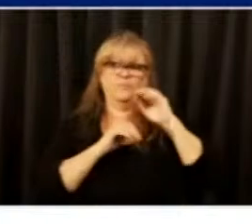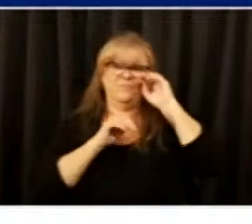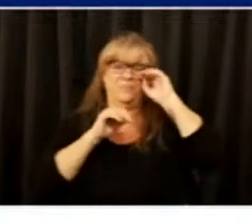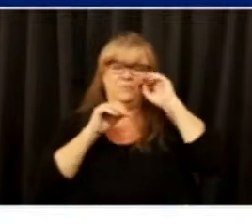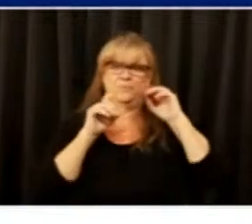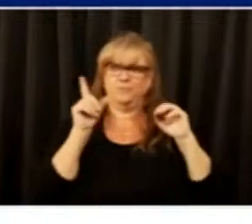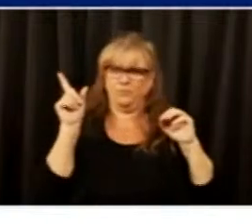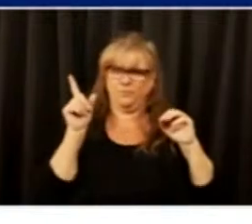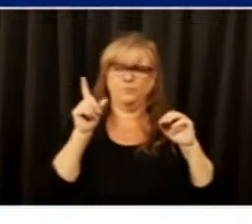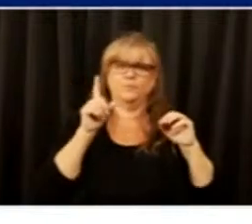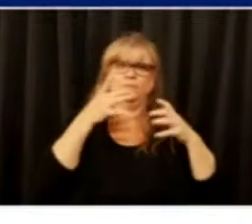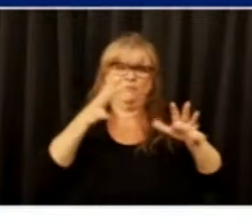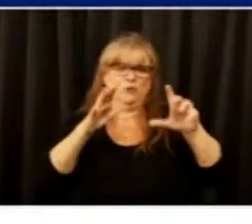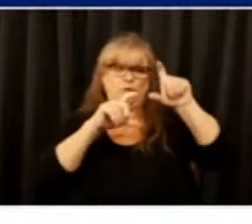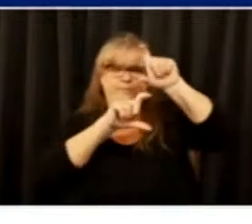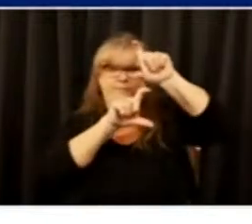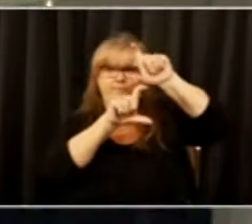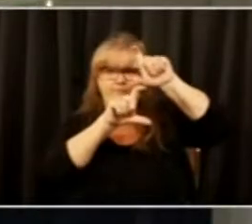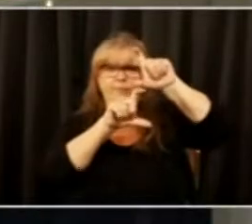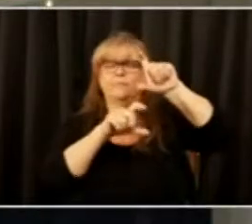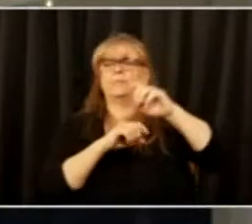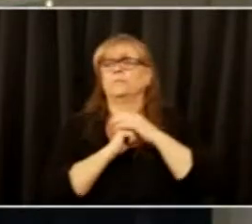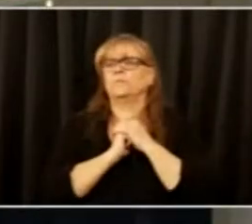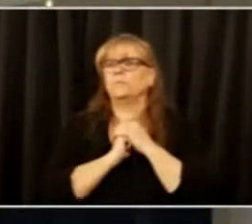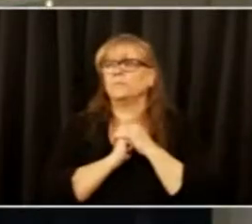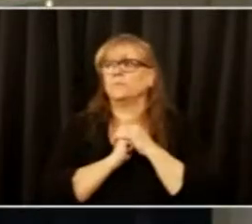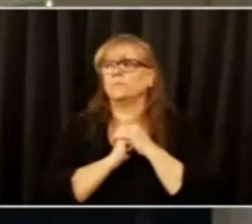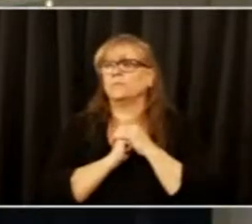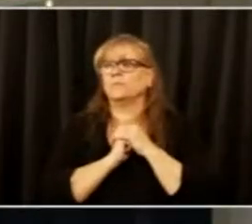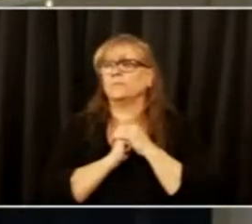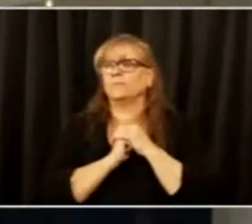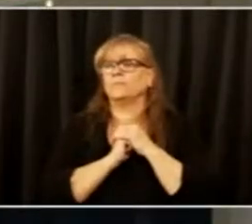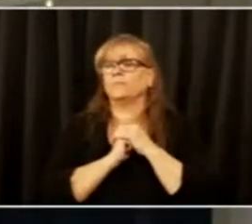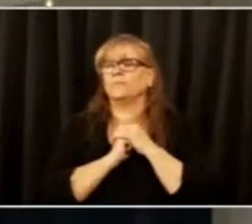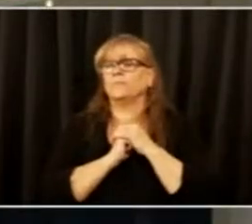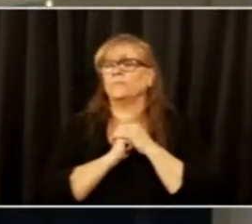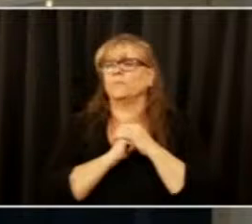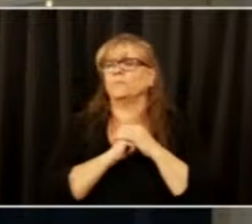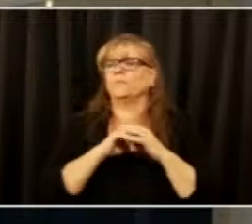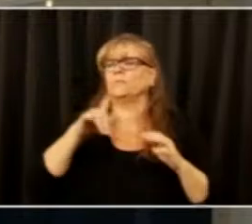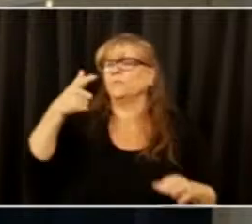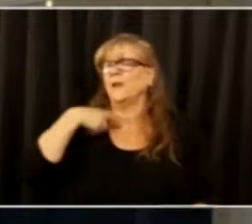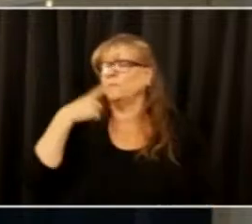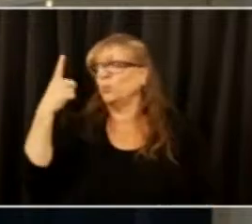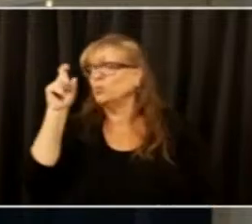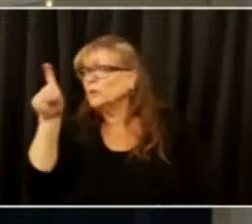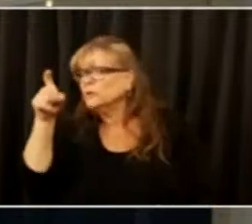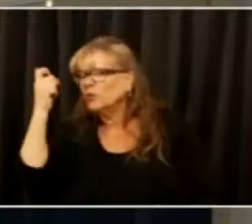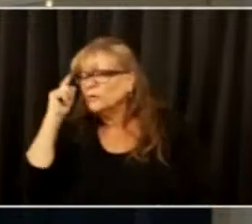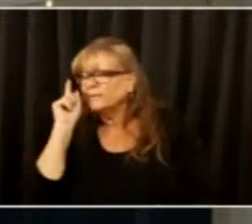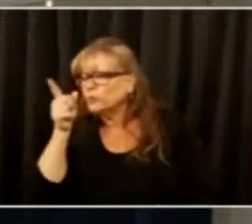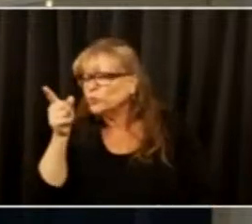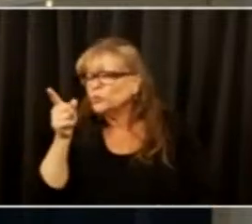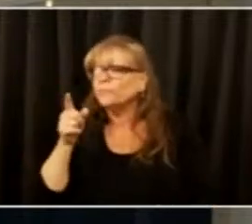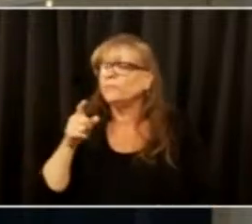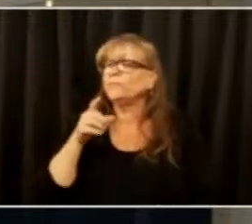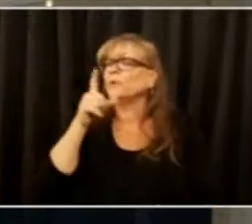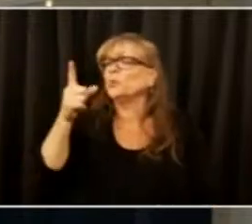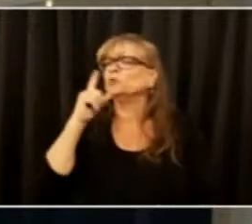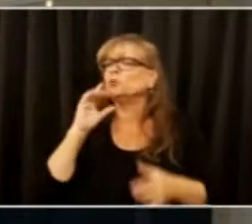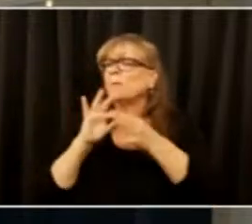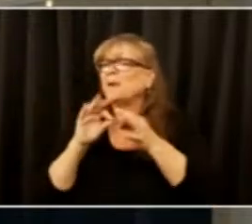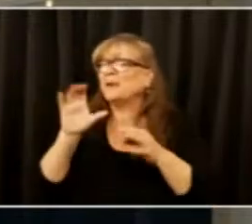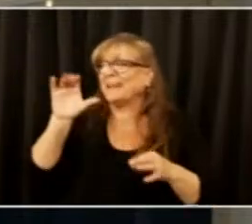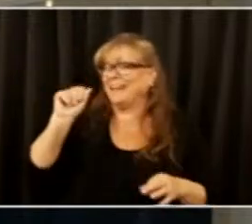through vaccination. Thank you. And one for the governor, you kind of touched on it a little bit, talking about the different clinics that you went to, but given